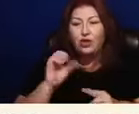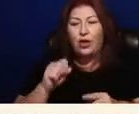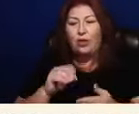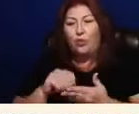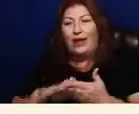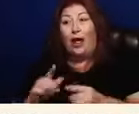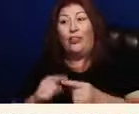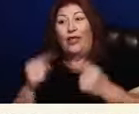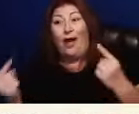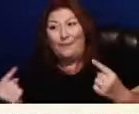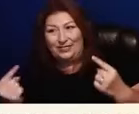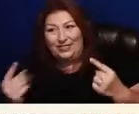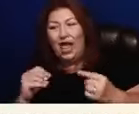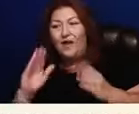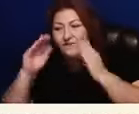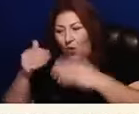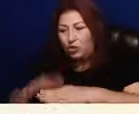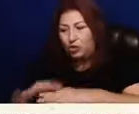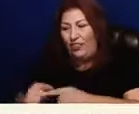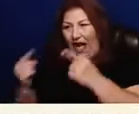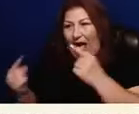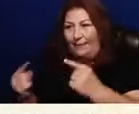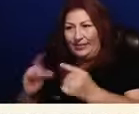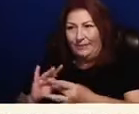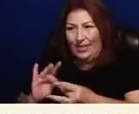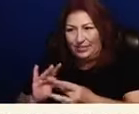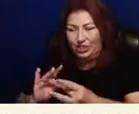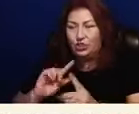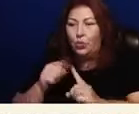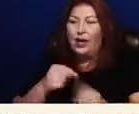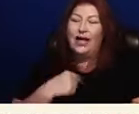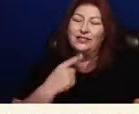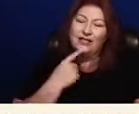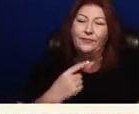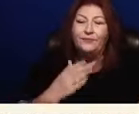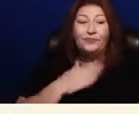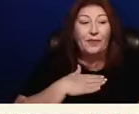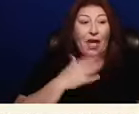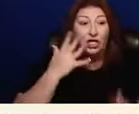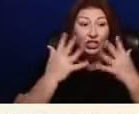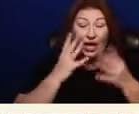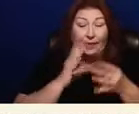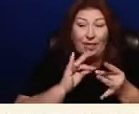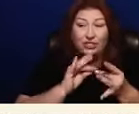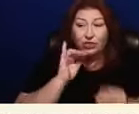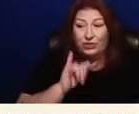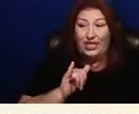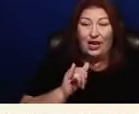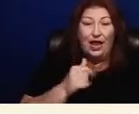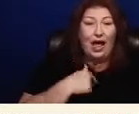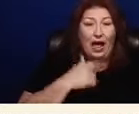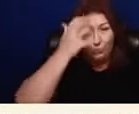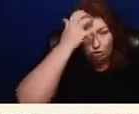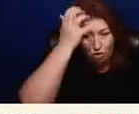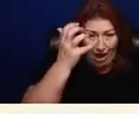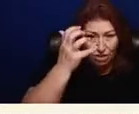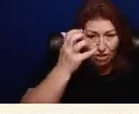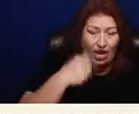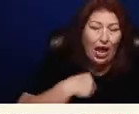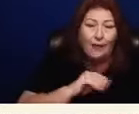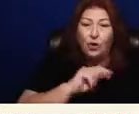And then focus on what the opposite message is. So when I say my shame message would say, I'm a piece of trash, I'm no good